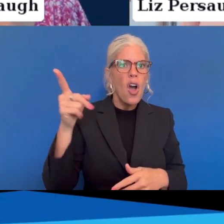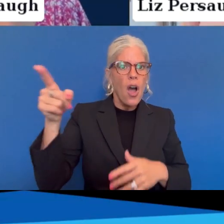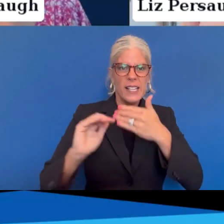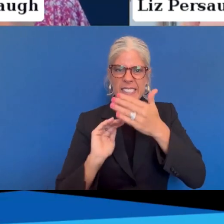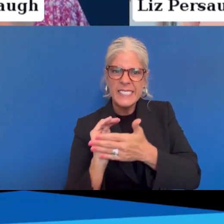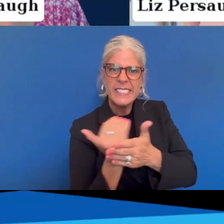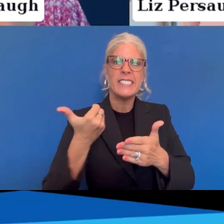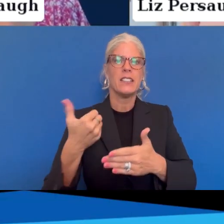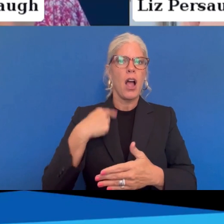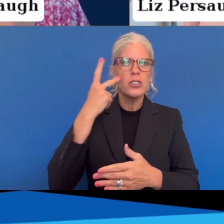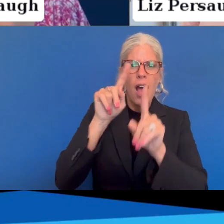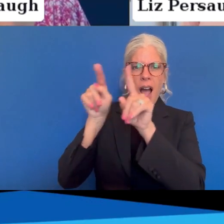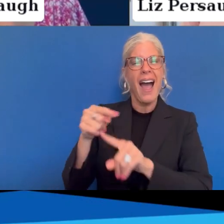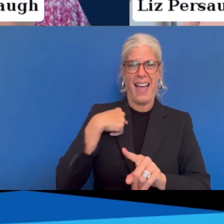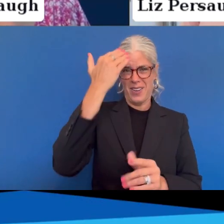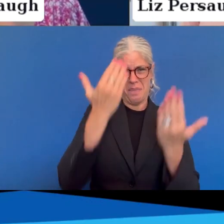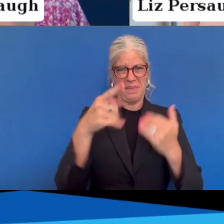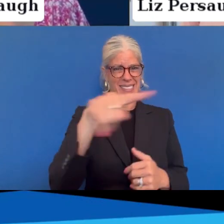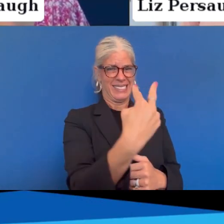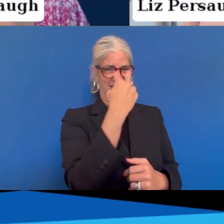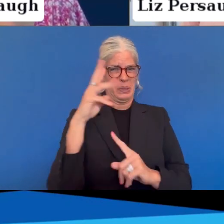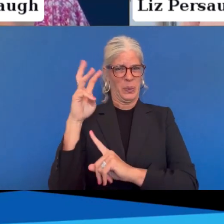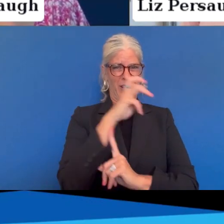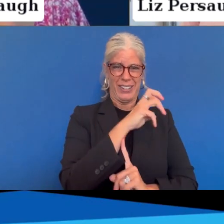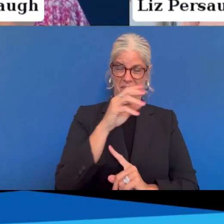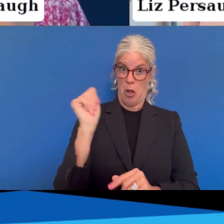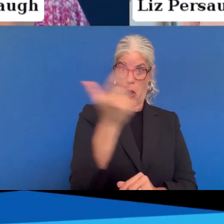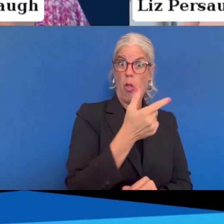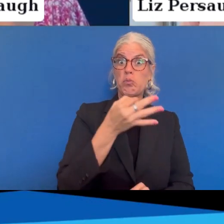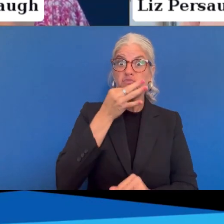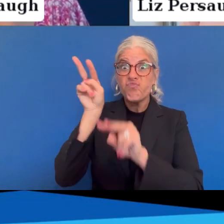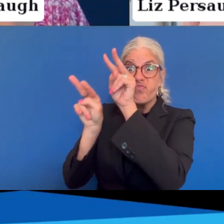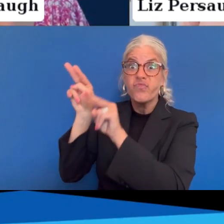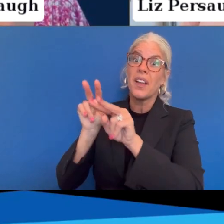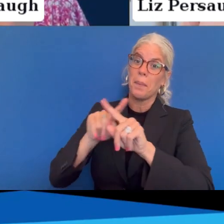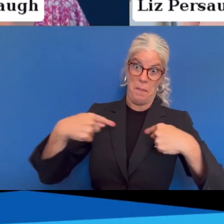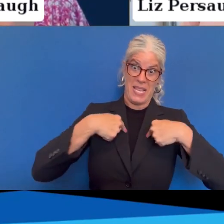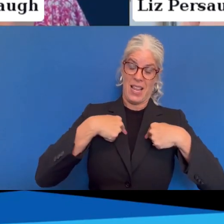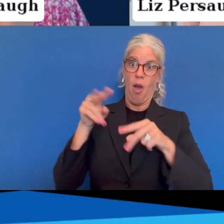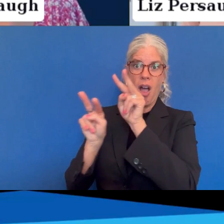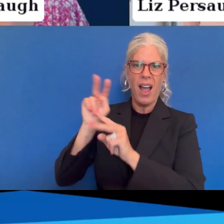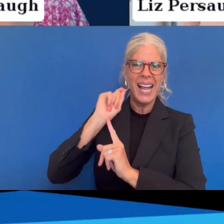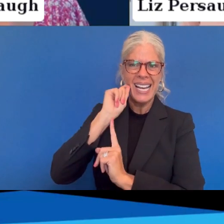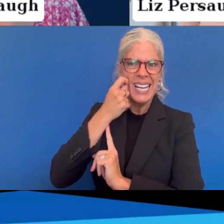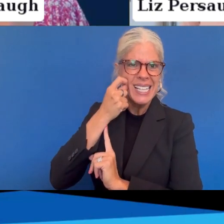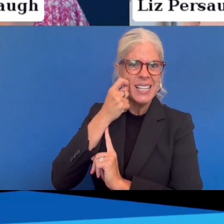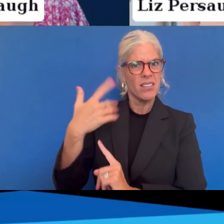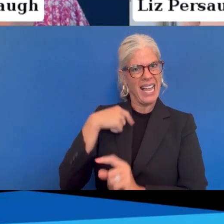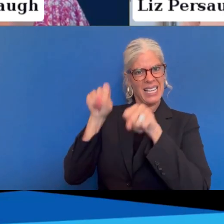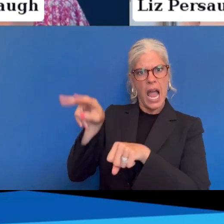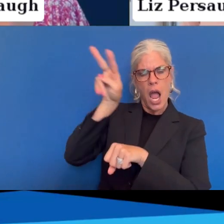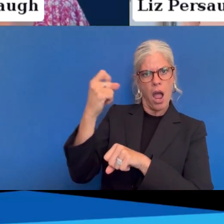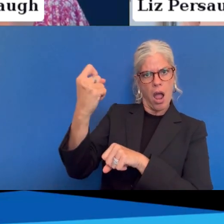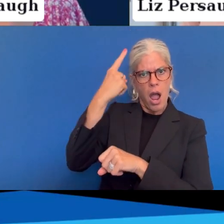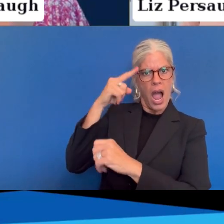saw the tumor, I saw when they took the biopsy. I know that sounds a little weird, not everybody can handle it, but it was kind of me